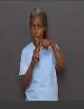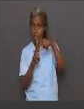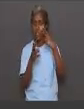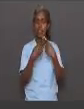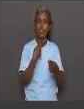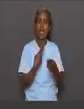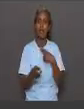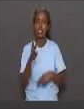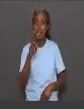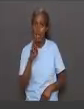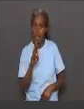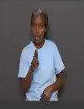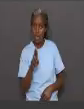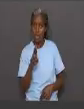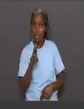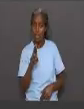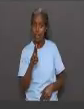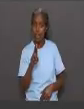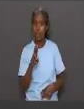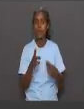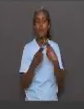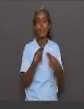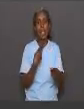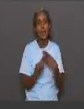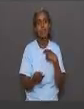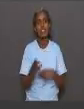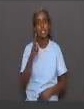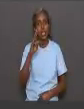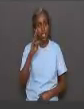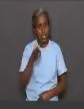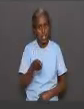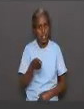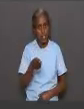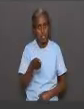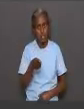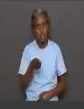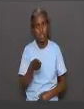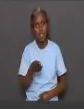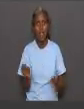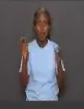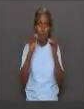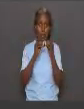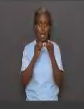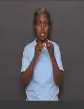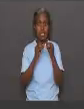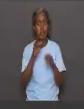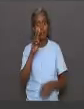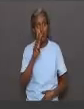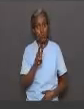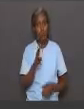pi times radius times height